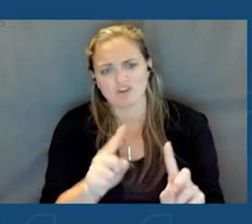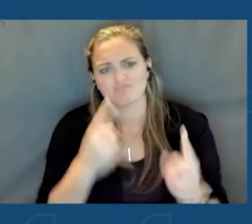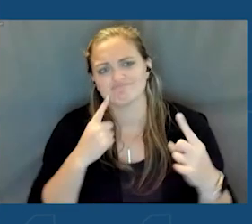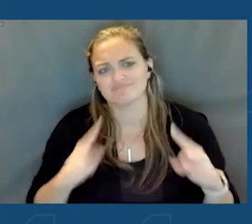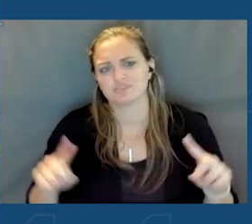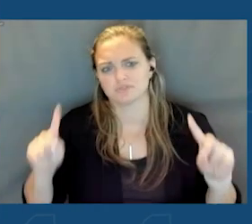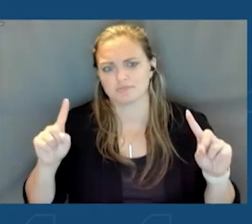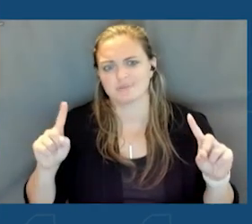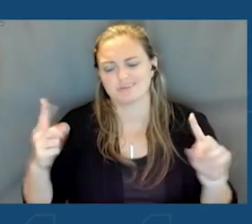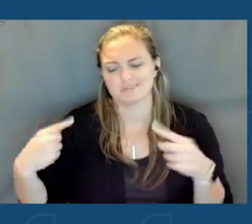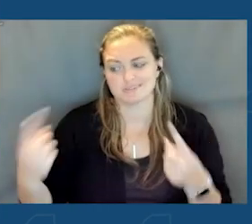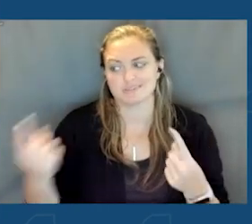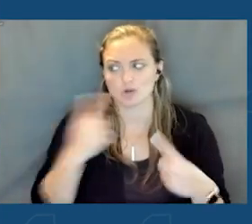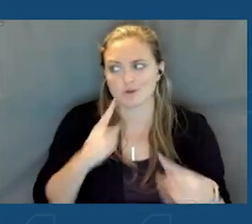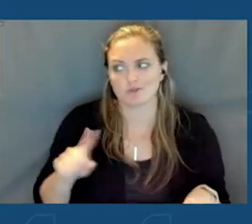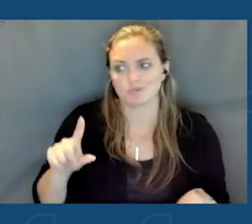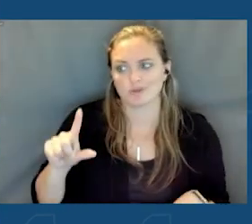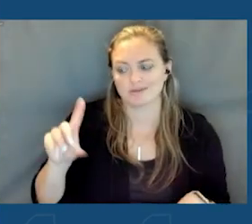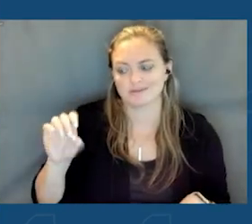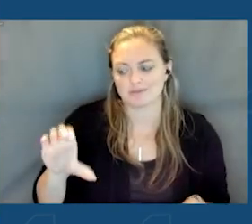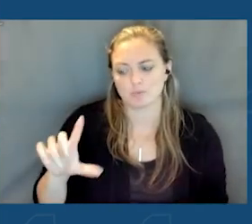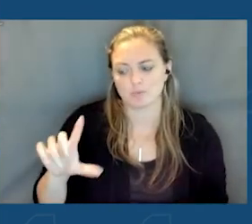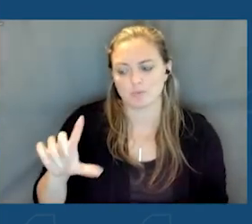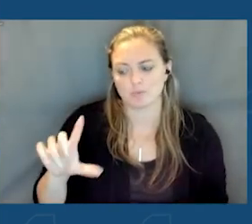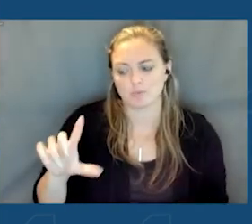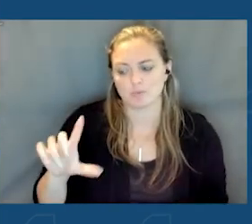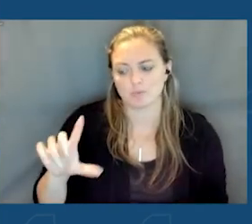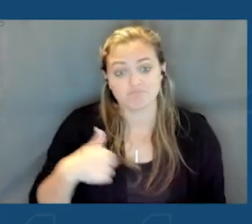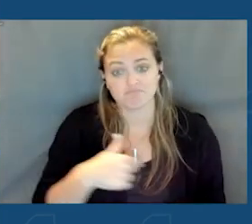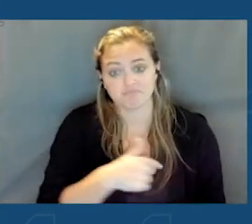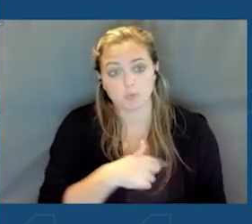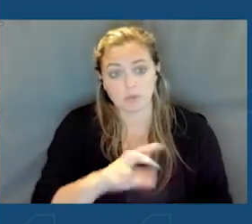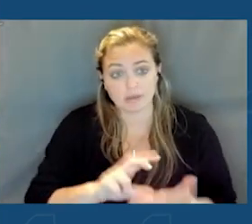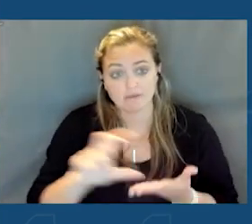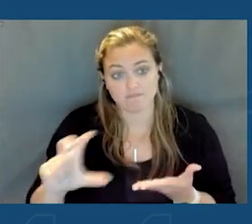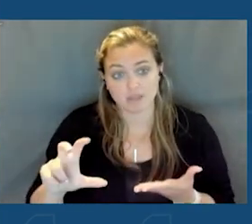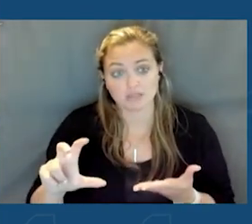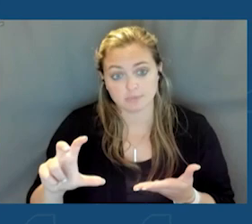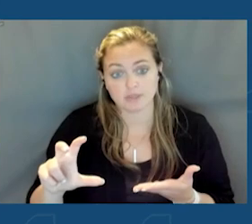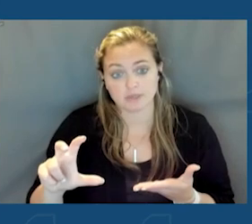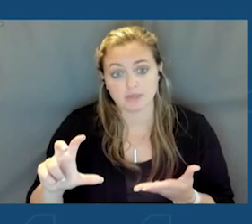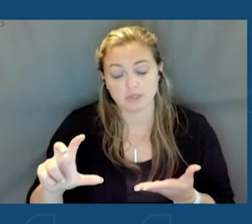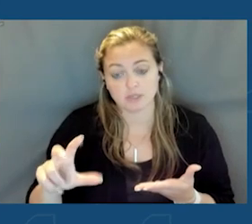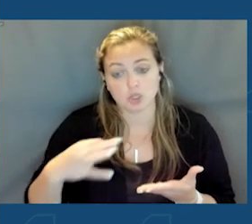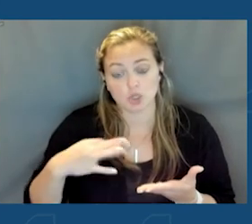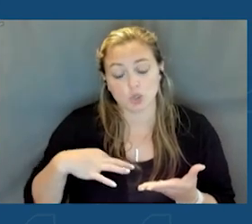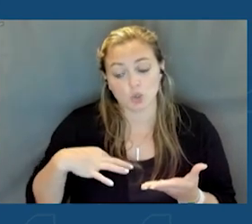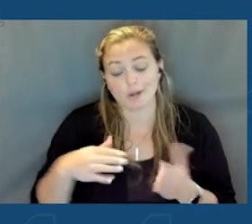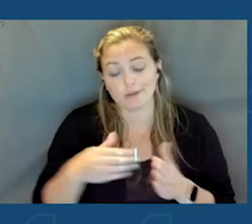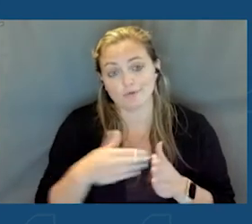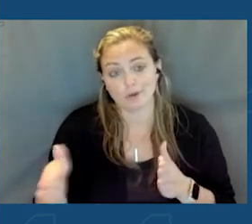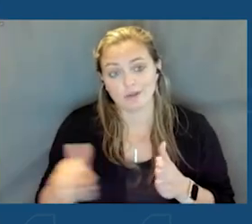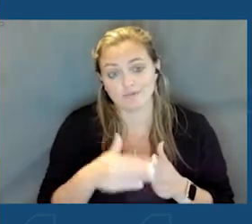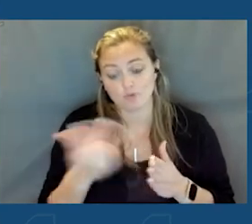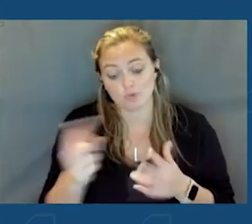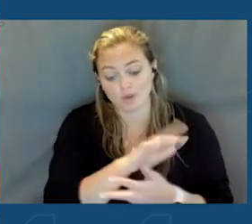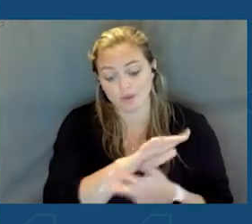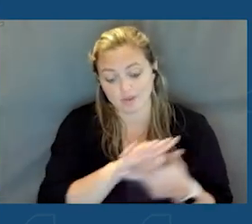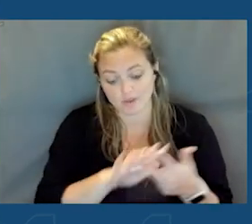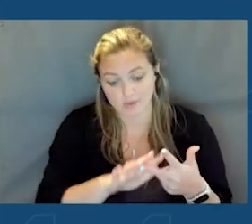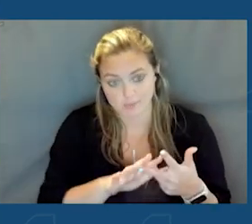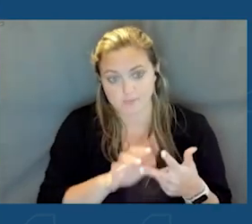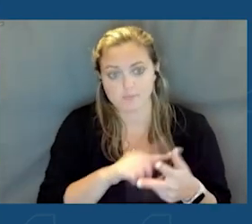in December 2021. We have an investment grade credit rating from three rating institutions. We